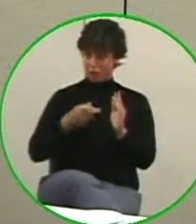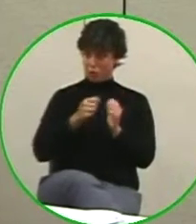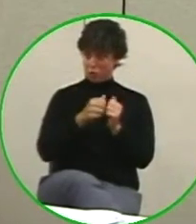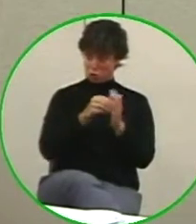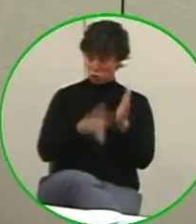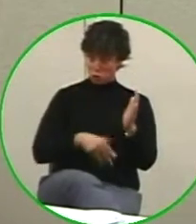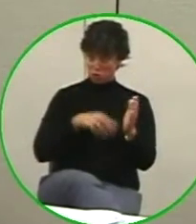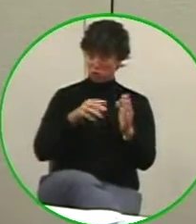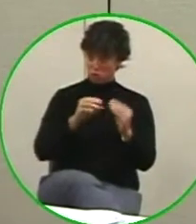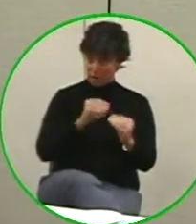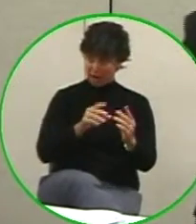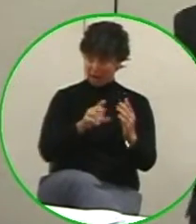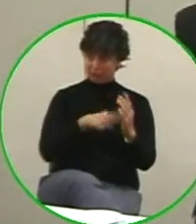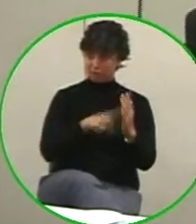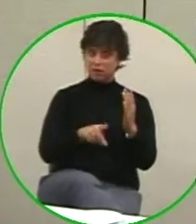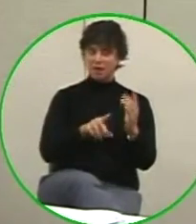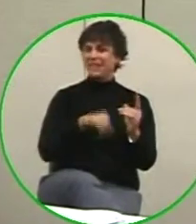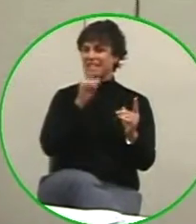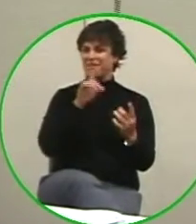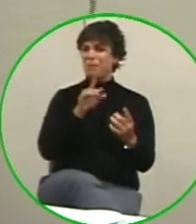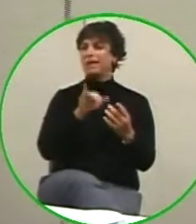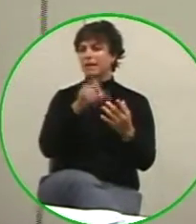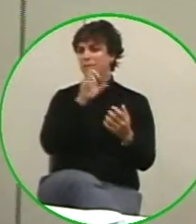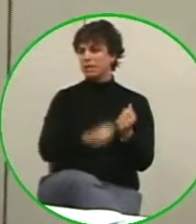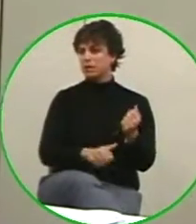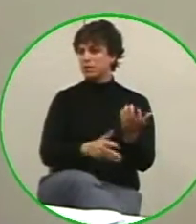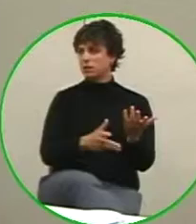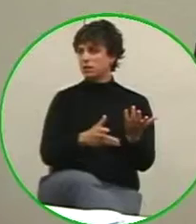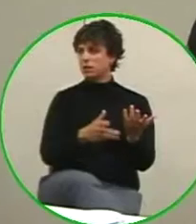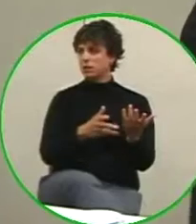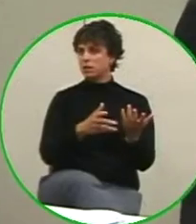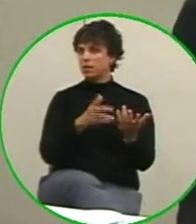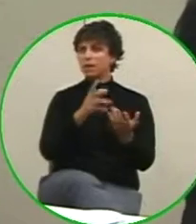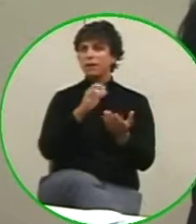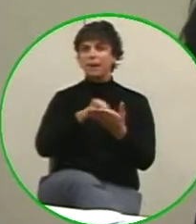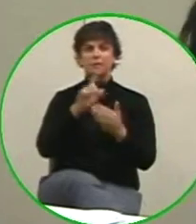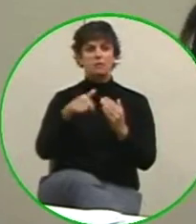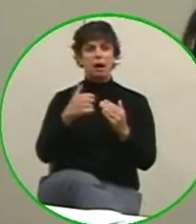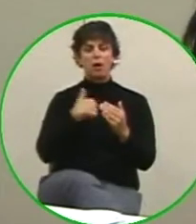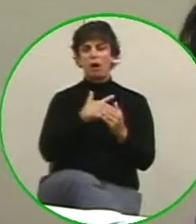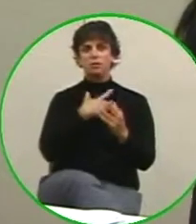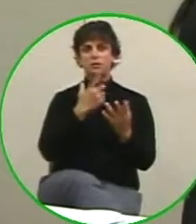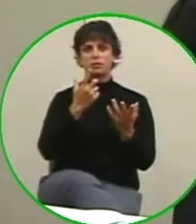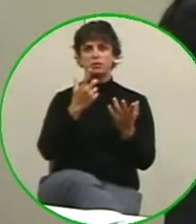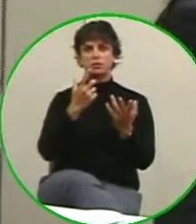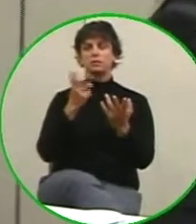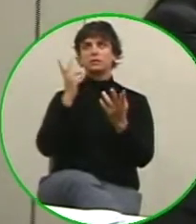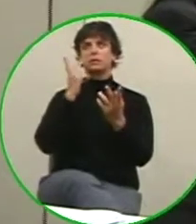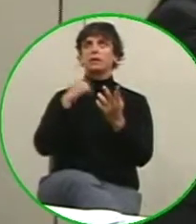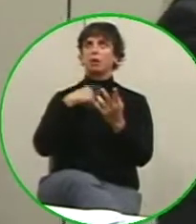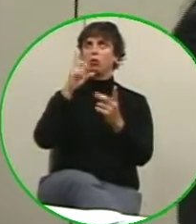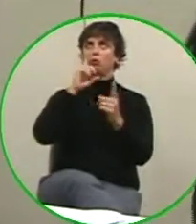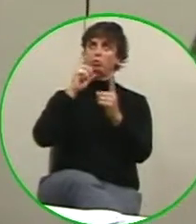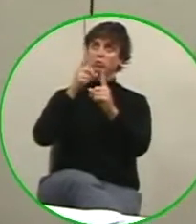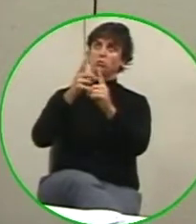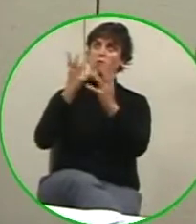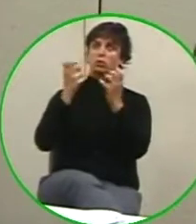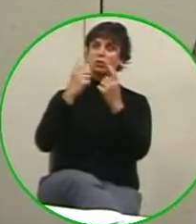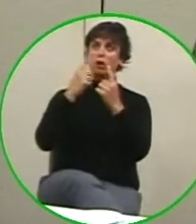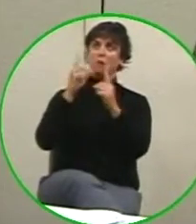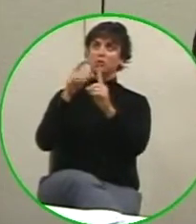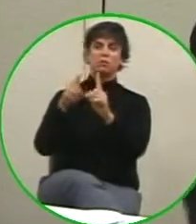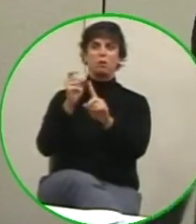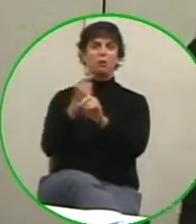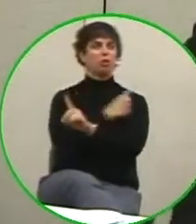anymore. That's being mean, right? I mean, that's about us losing sight of what we're trying to accomplish. We can talk